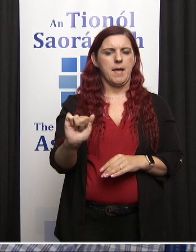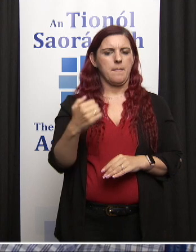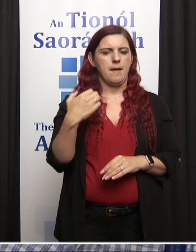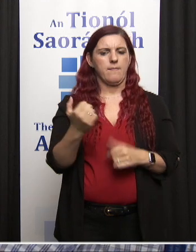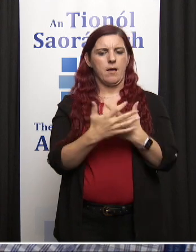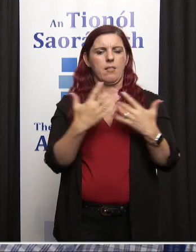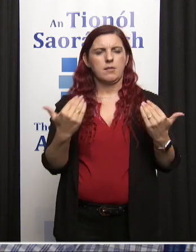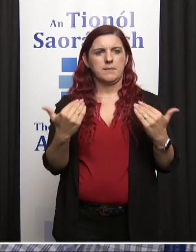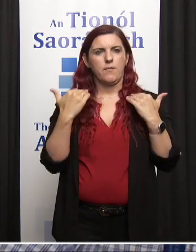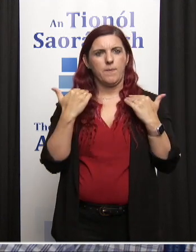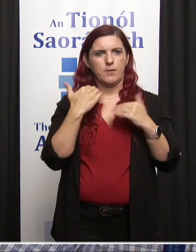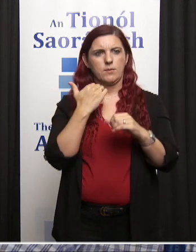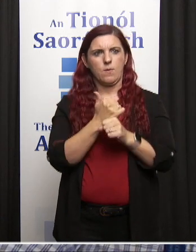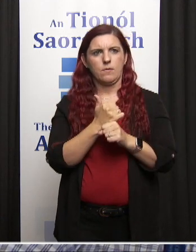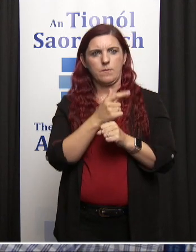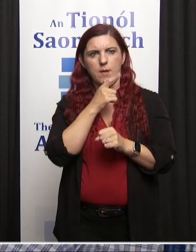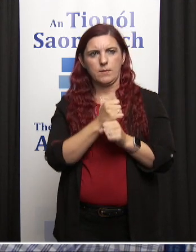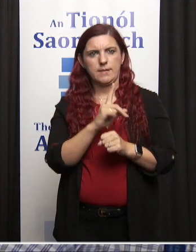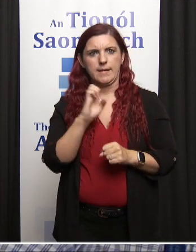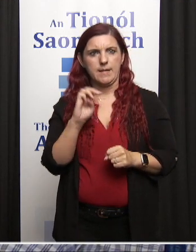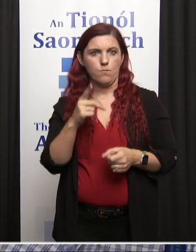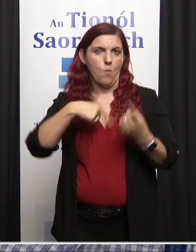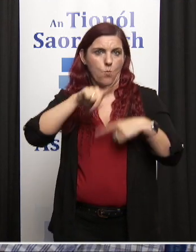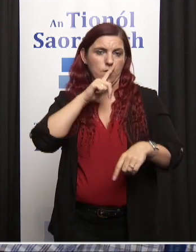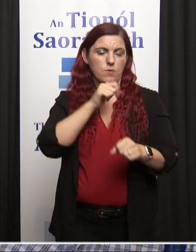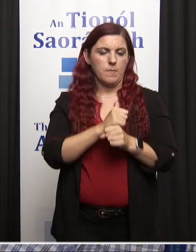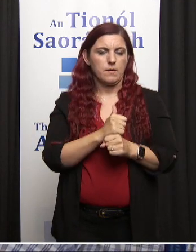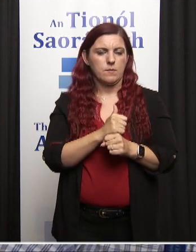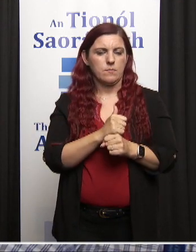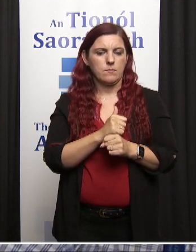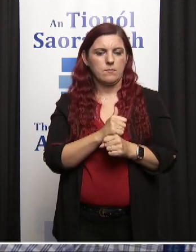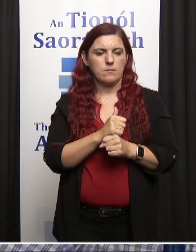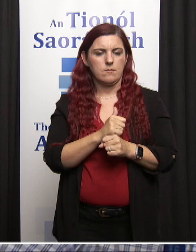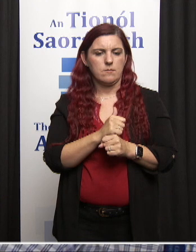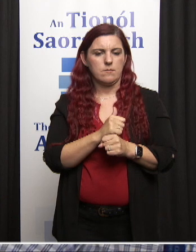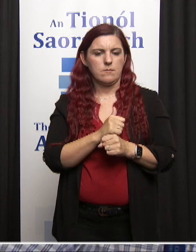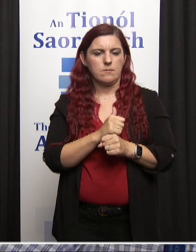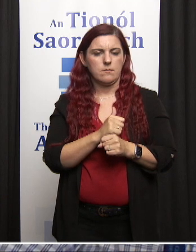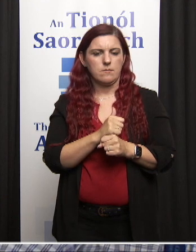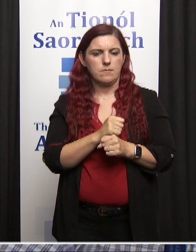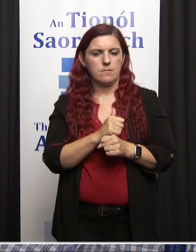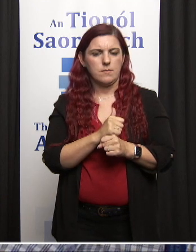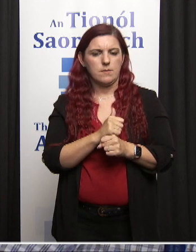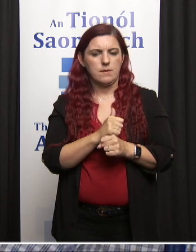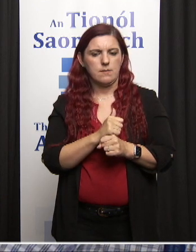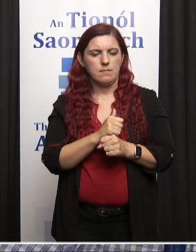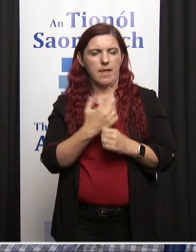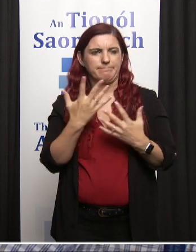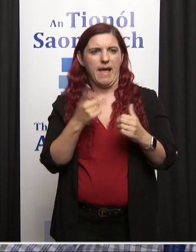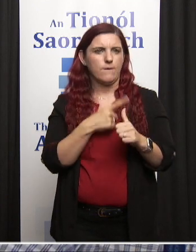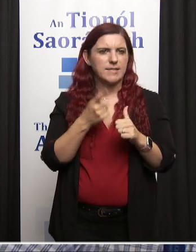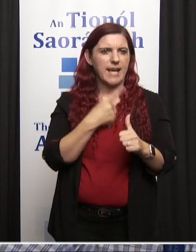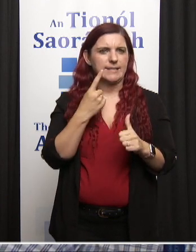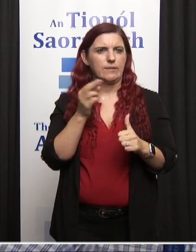of information in relation to basically what we've all been discussing. So that would seem to require it going out on radio, TV debates,